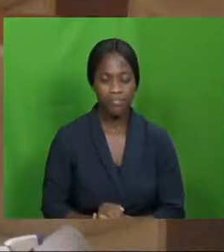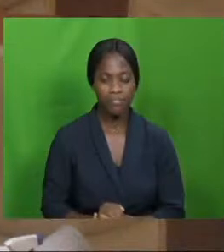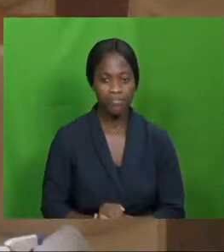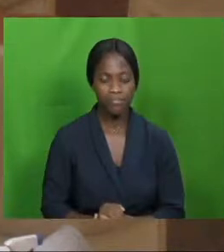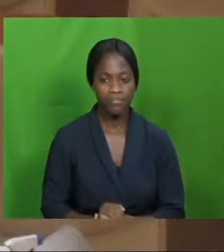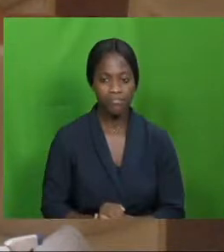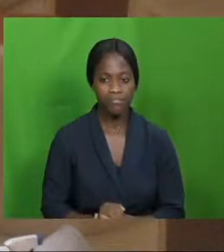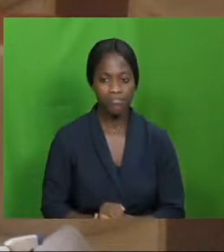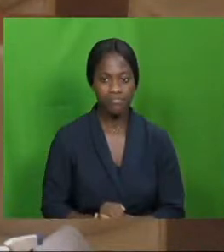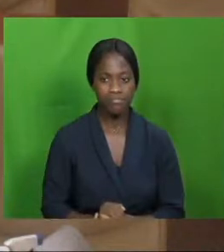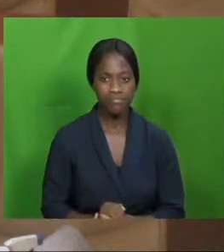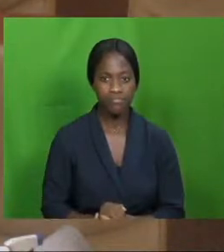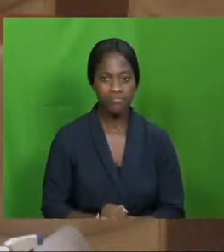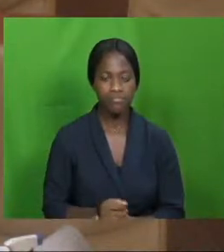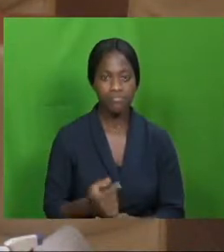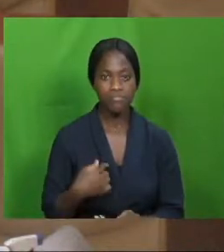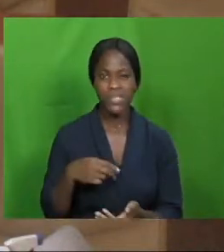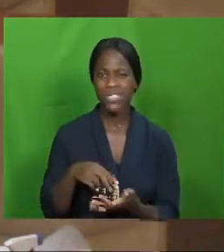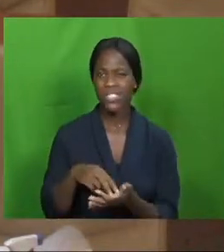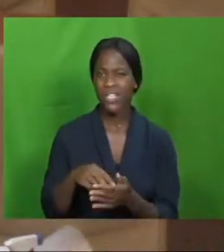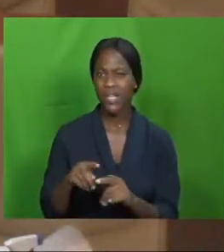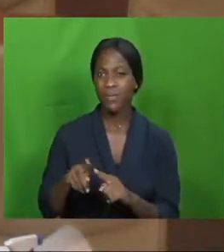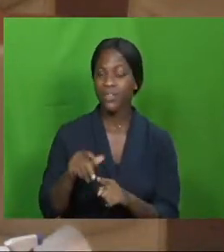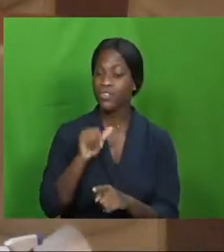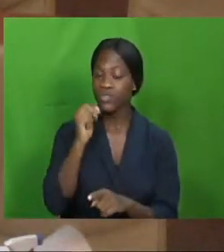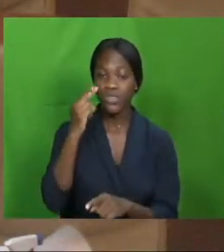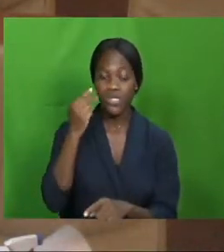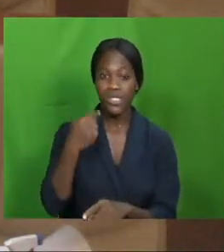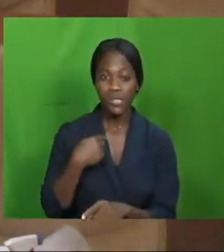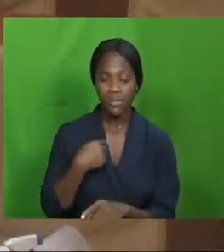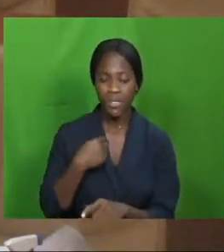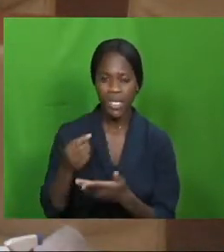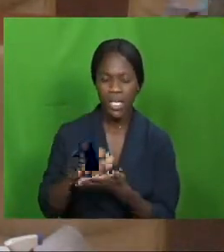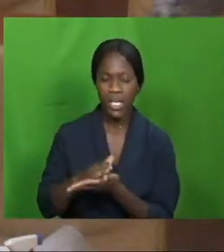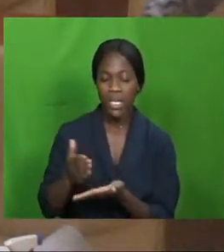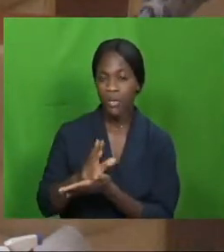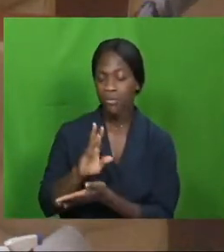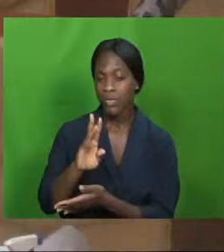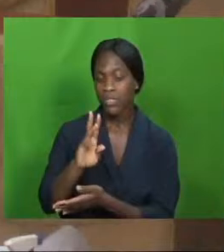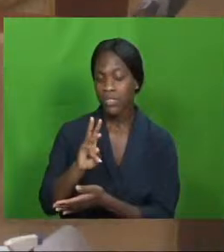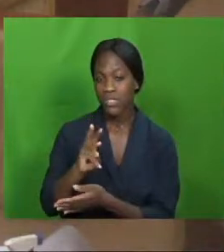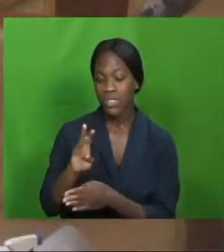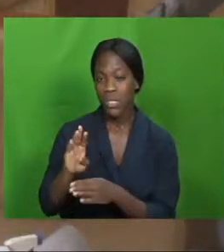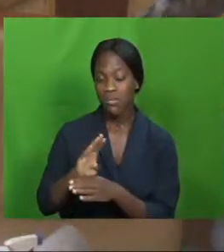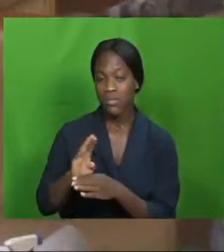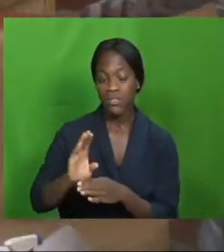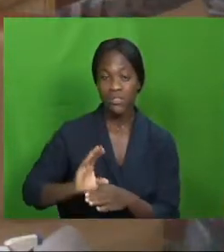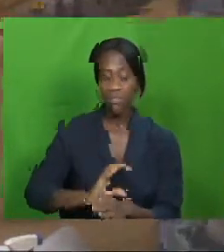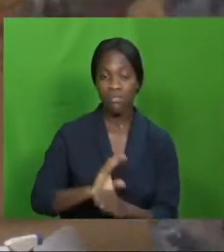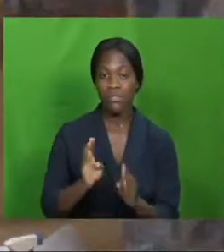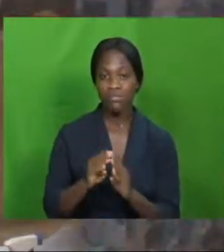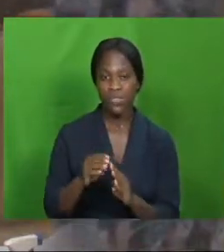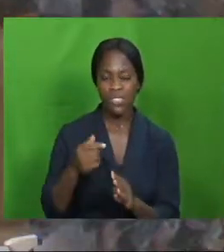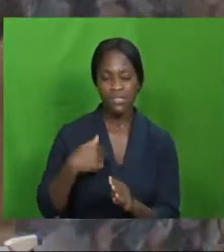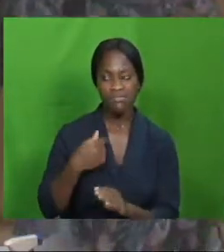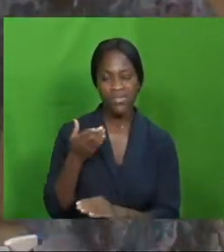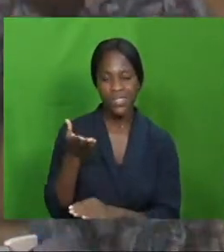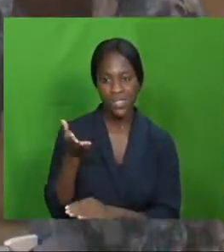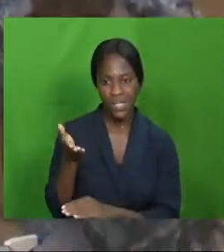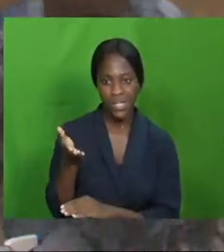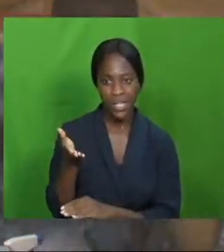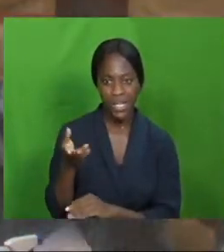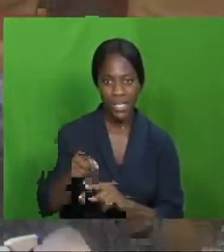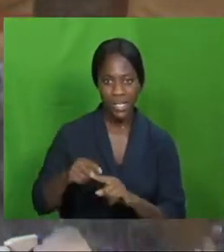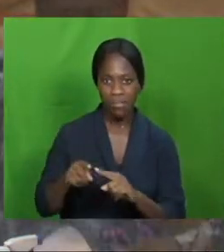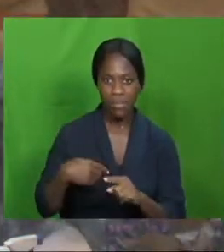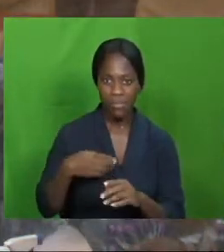I tried to catch your attention. Page 16, a business committee meeting. I was present. Just realized that my name